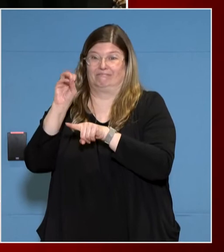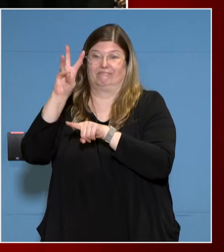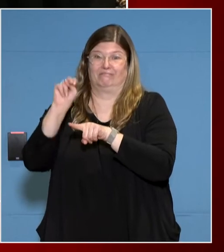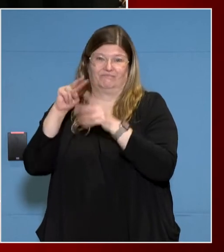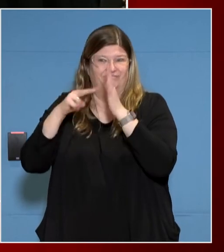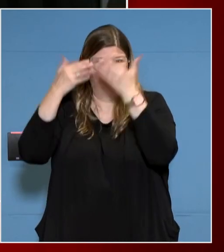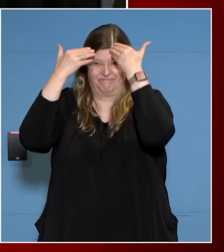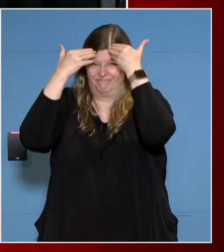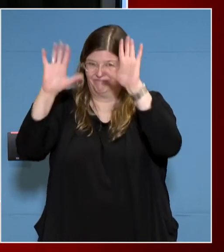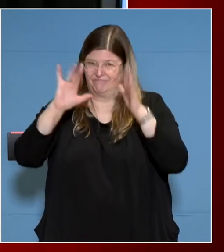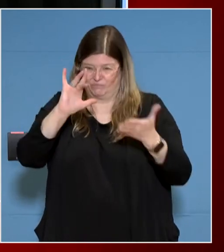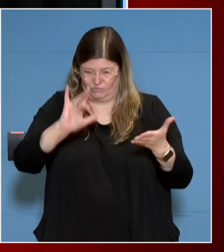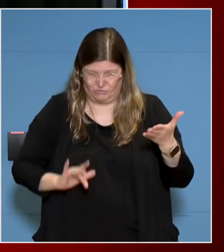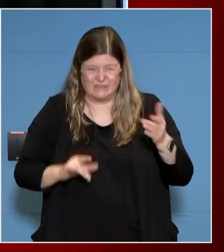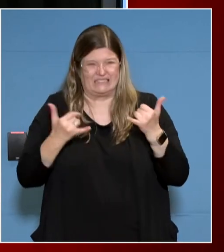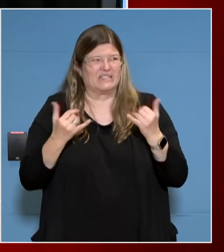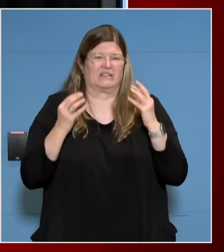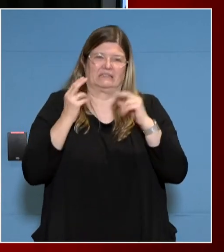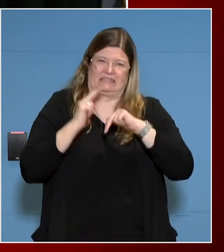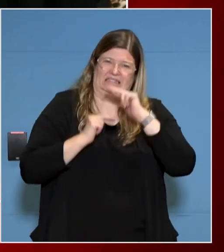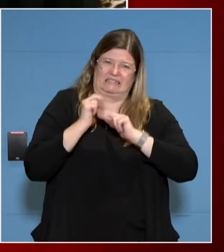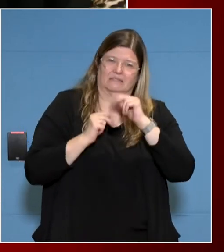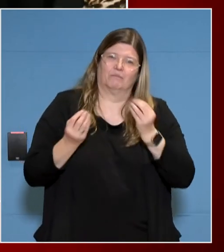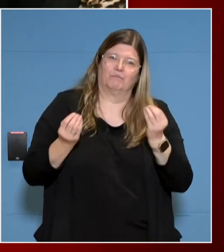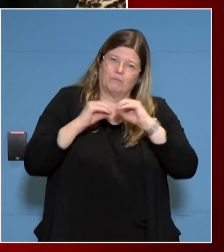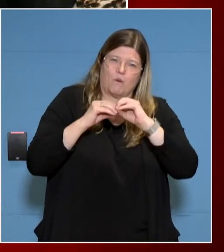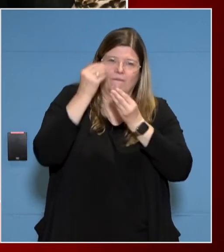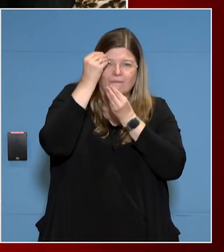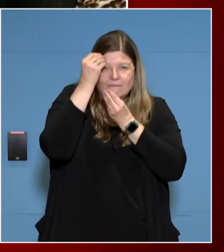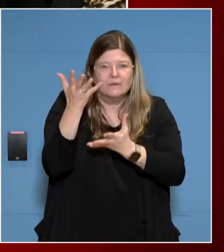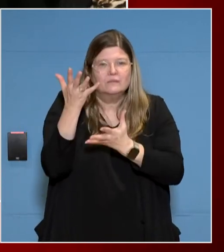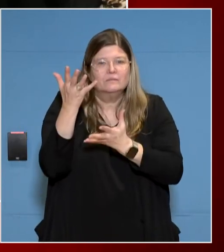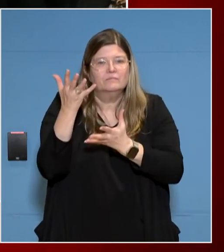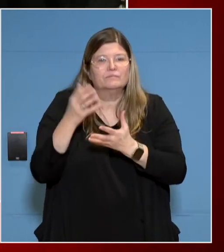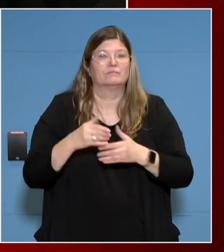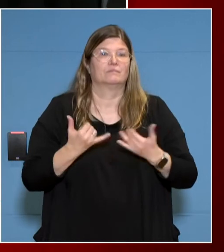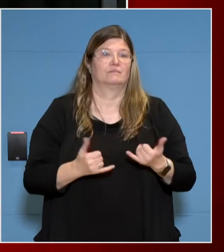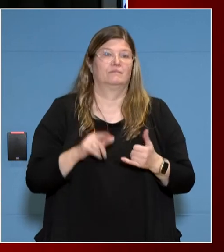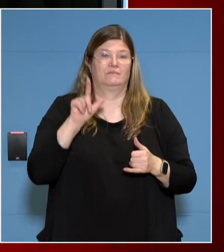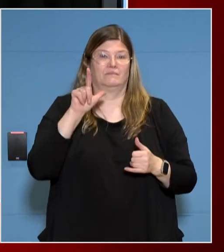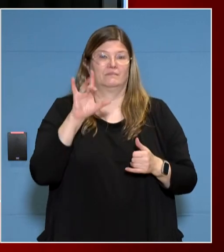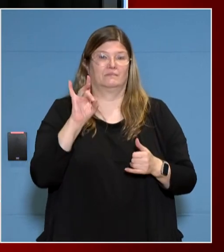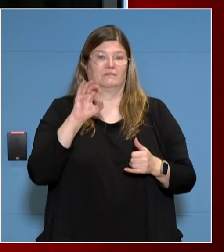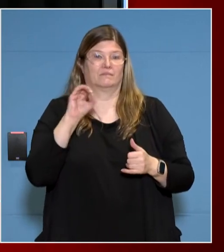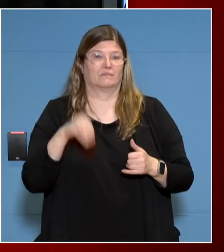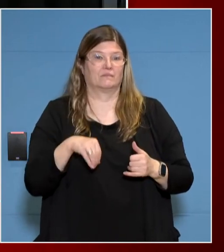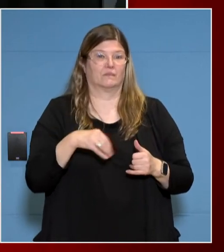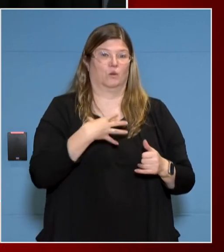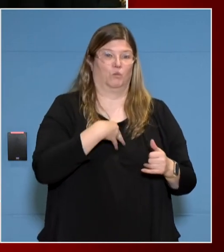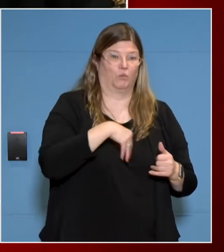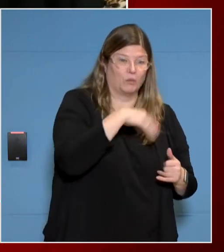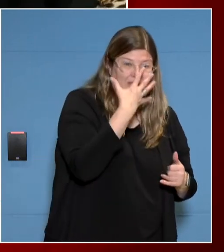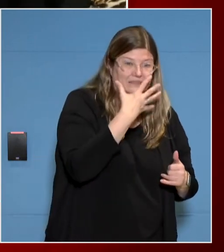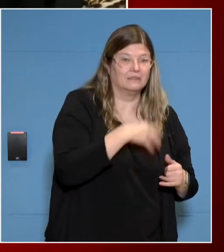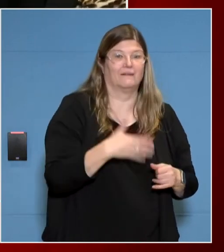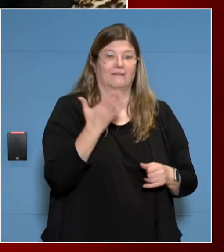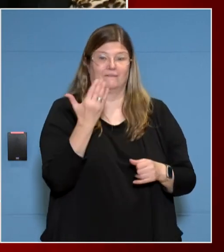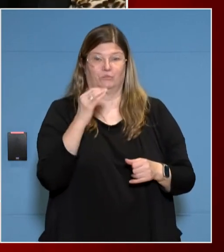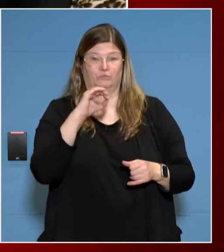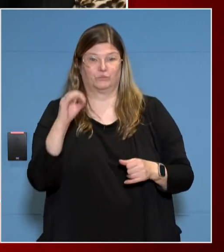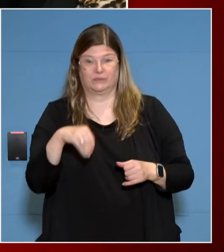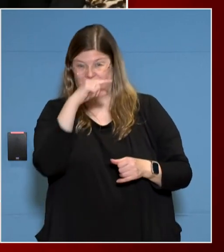district. 28% as white and 15% as black with vaccine data. And it's just not a complete